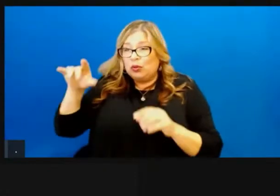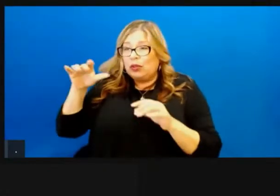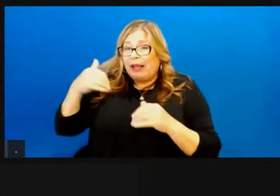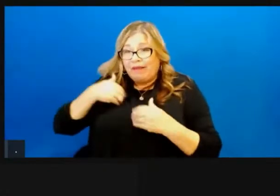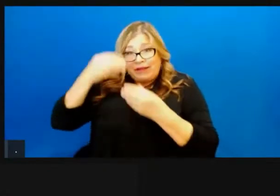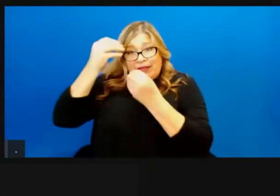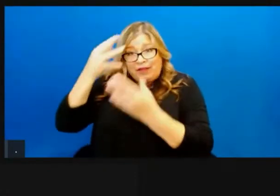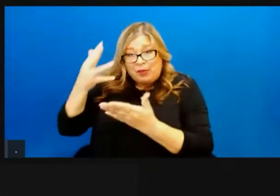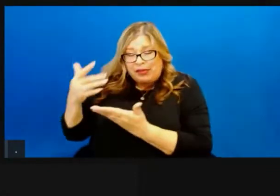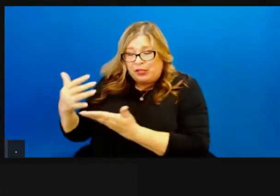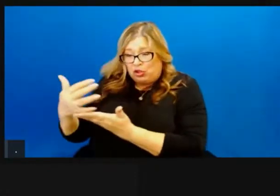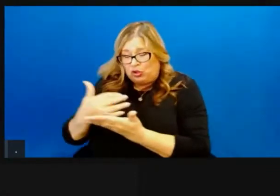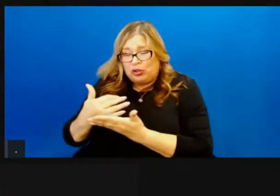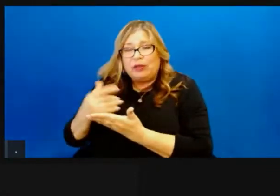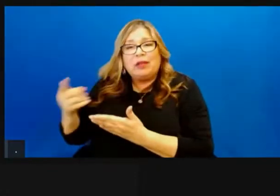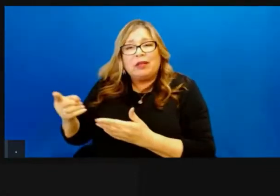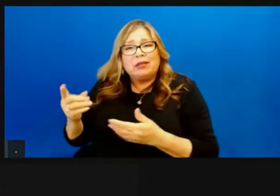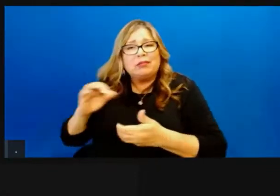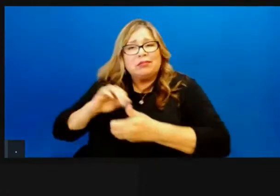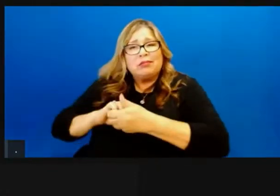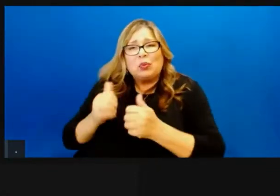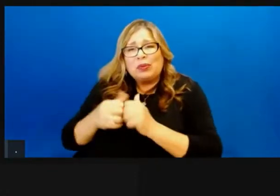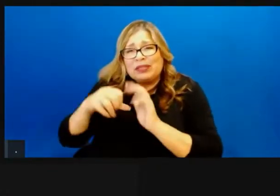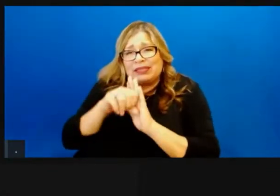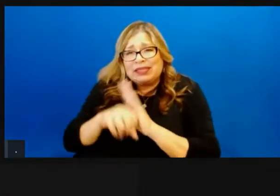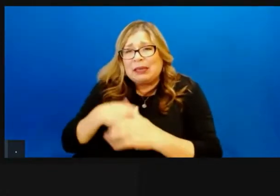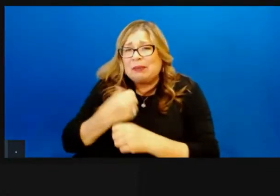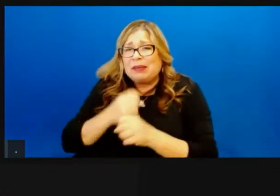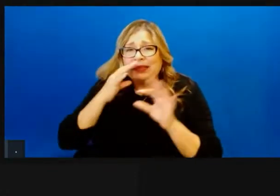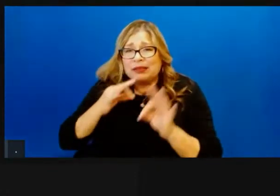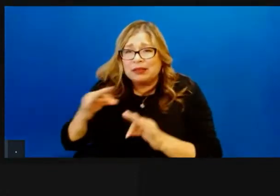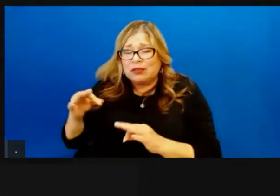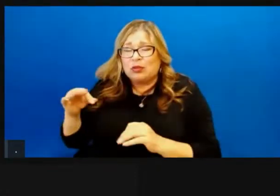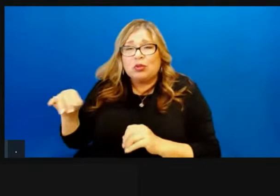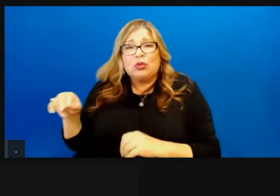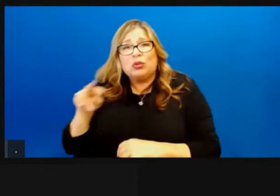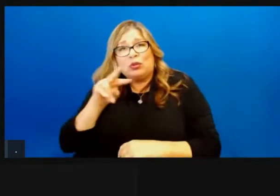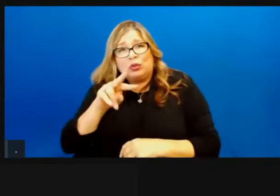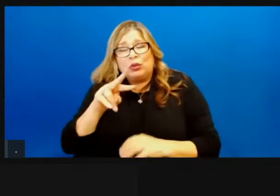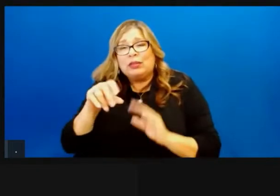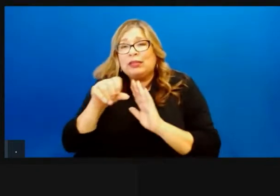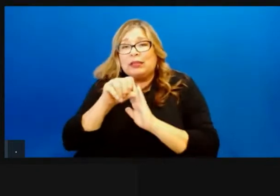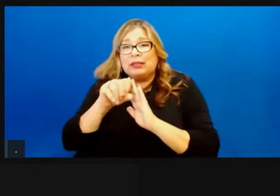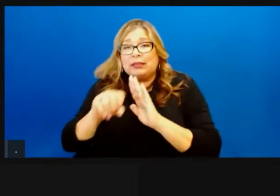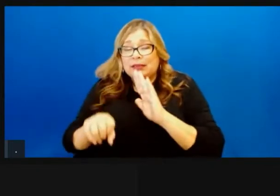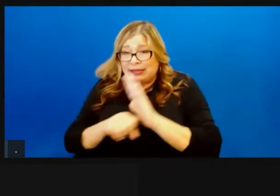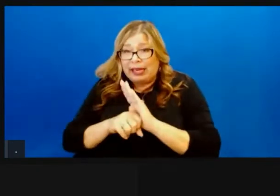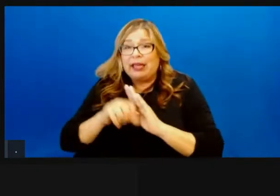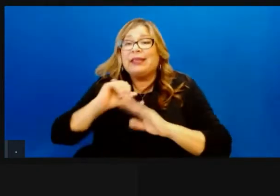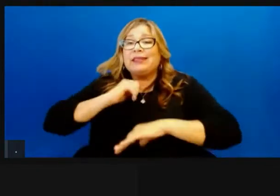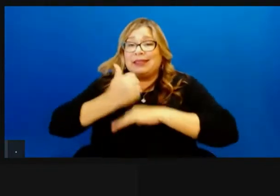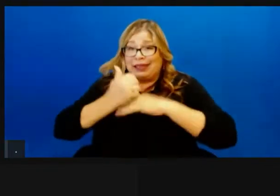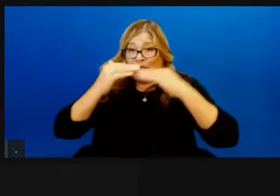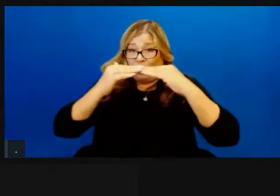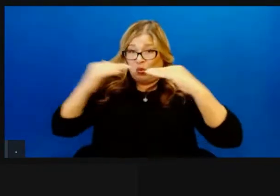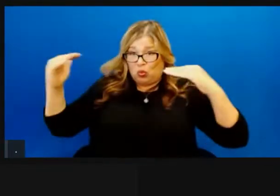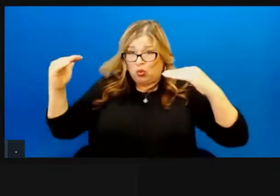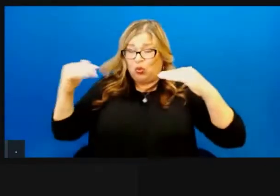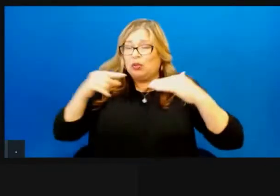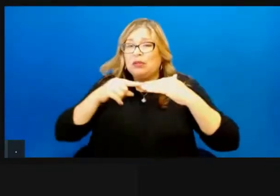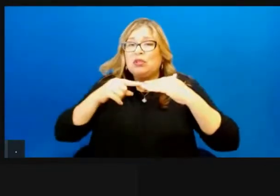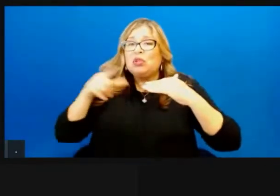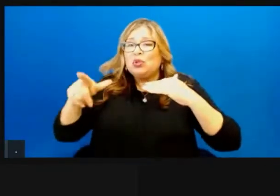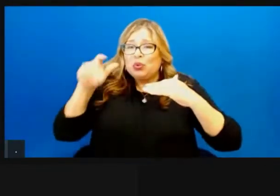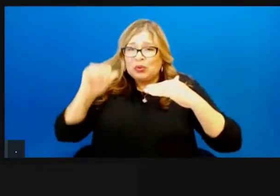the state as a benchmark above which you can't become less restrictive, if you will, I think has been